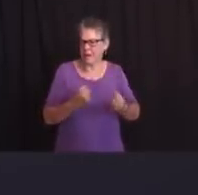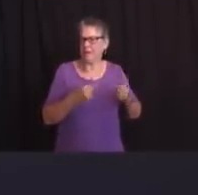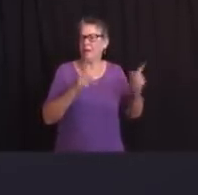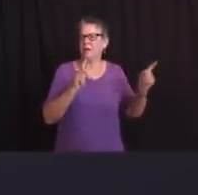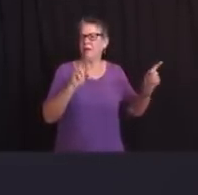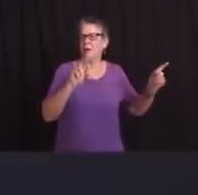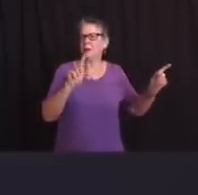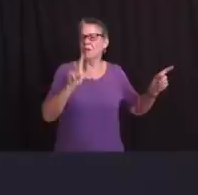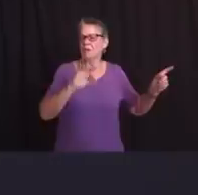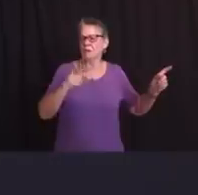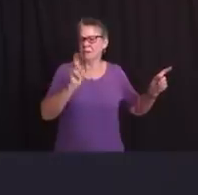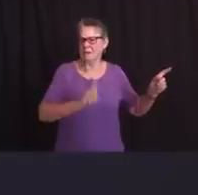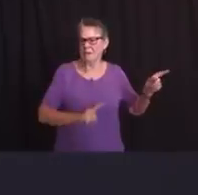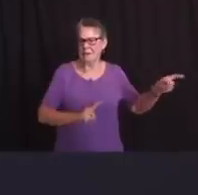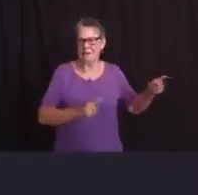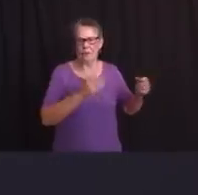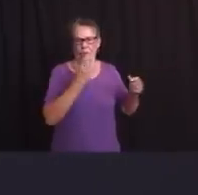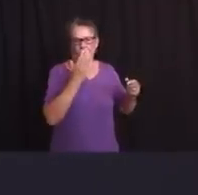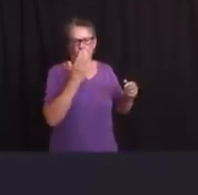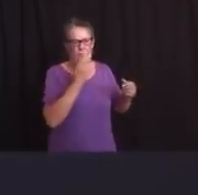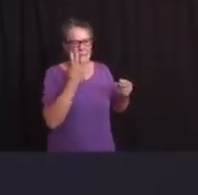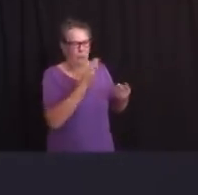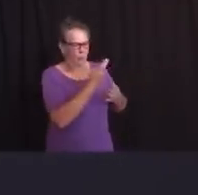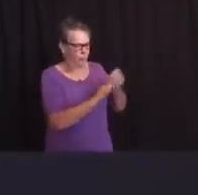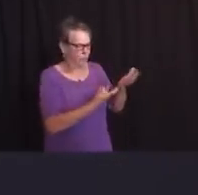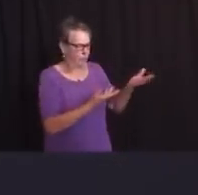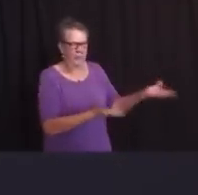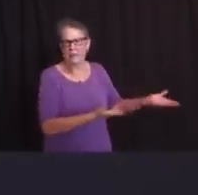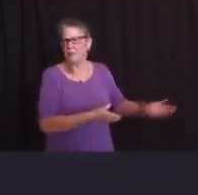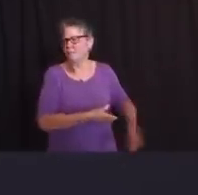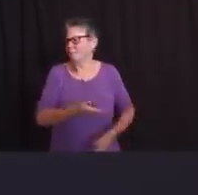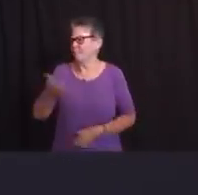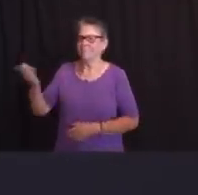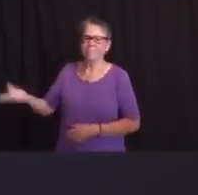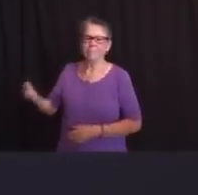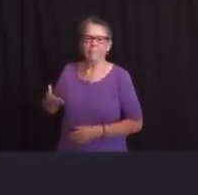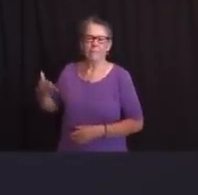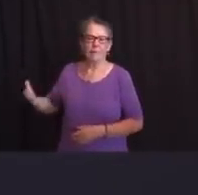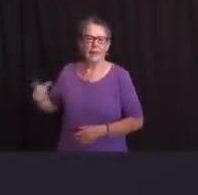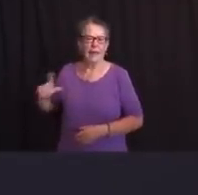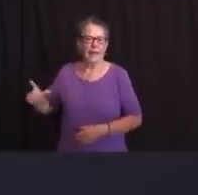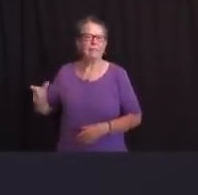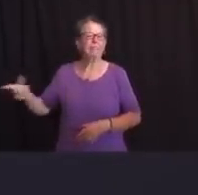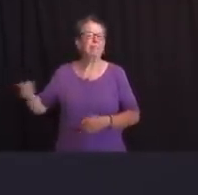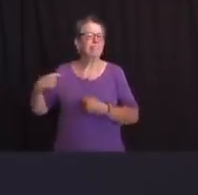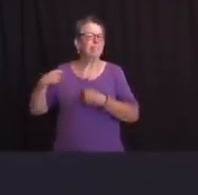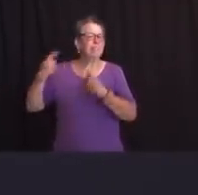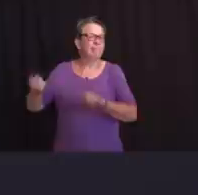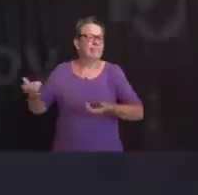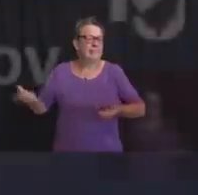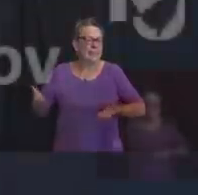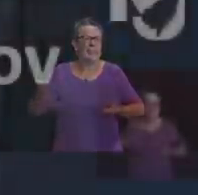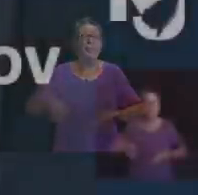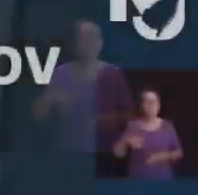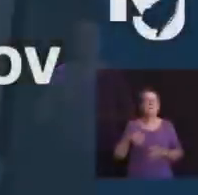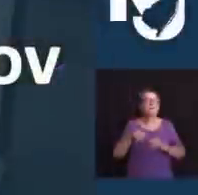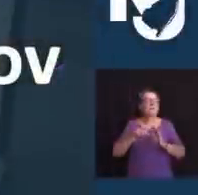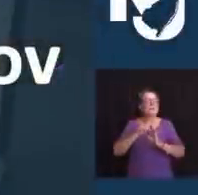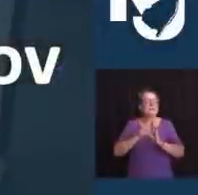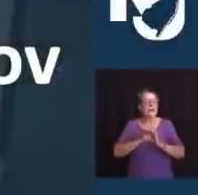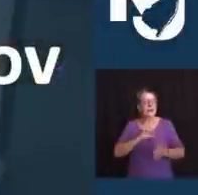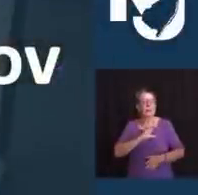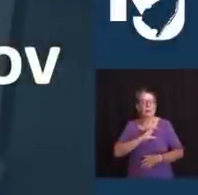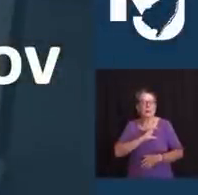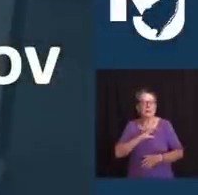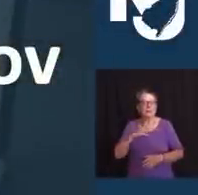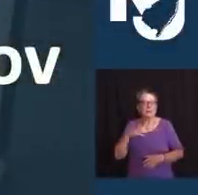both. To my left, a guy who needs no introduction, the Superintendent of the State Police, Colonel Pat Callahan. We have Paramount Garg and a cast of